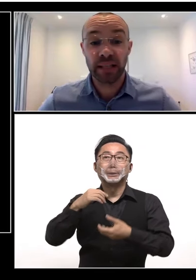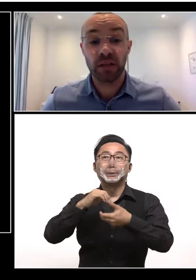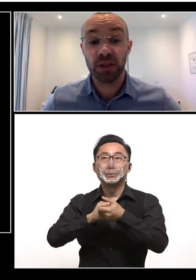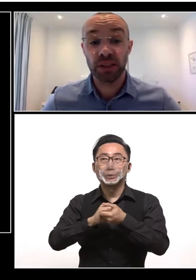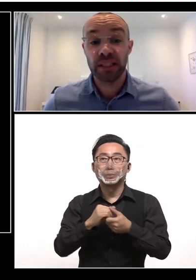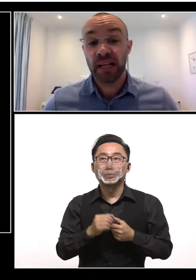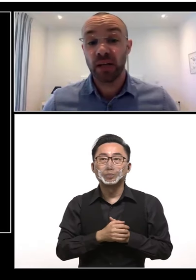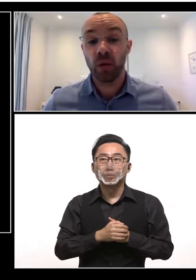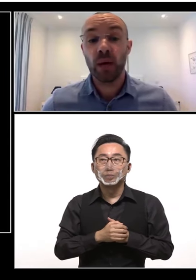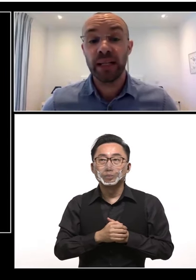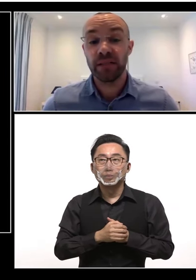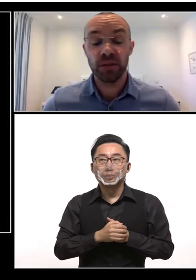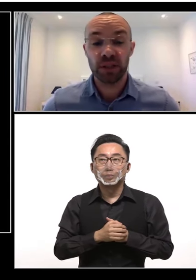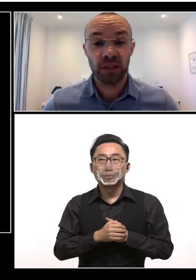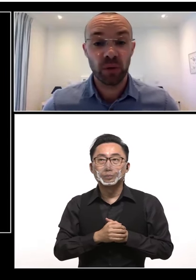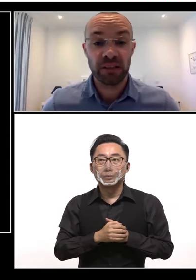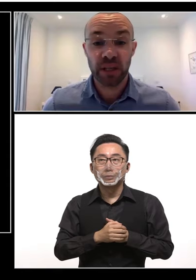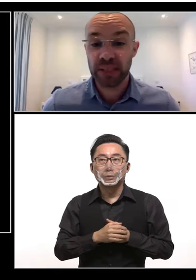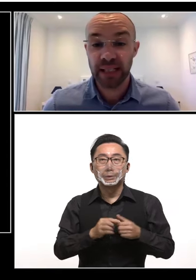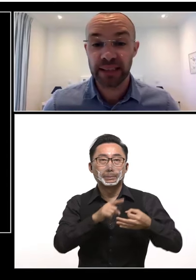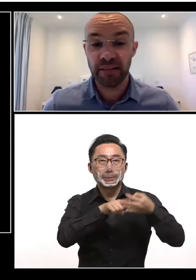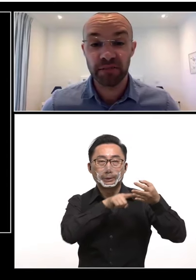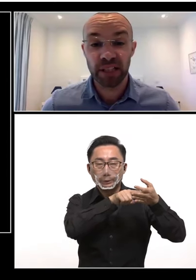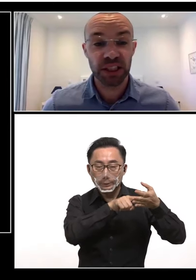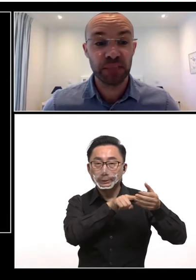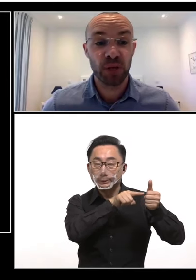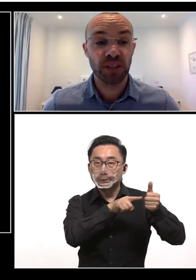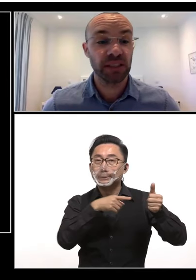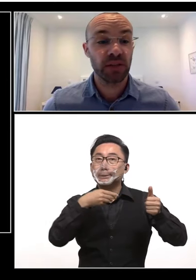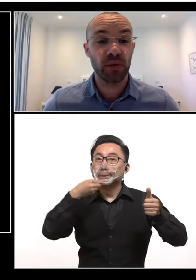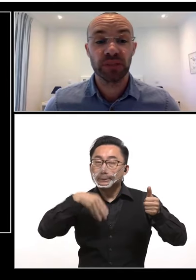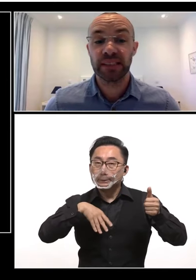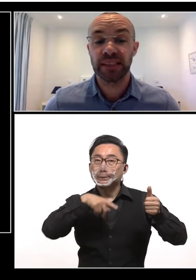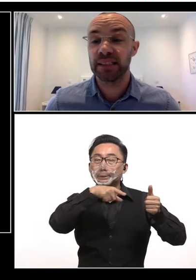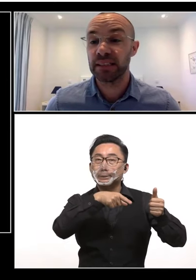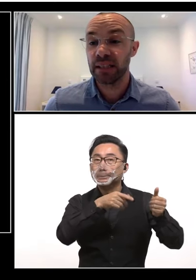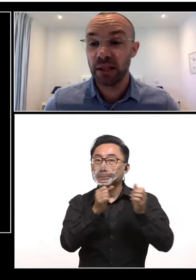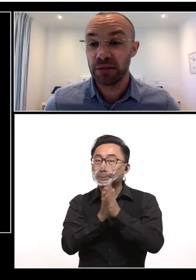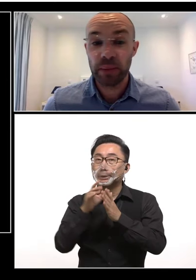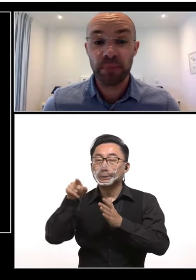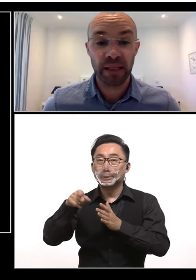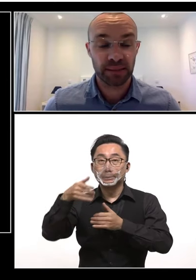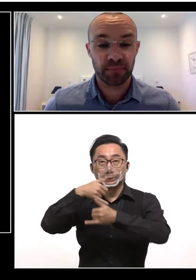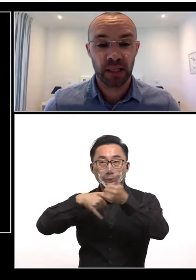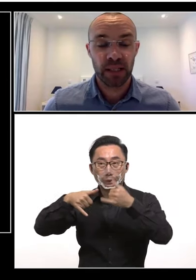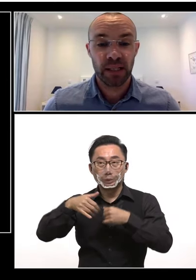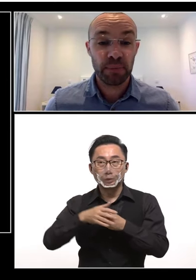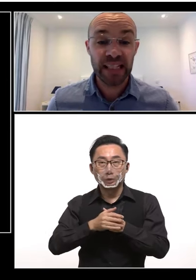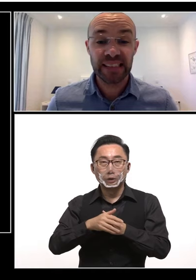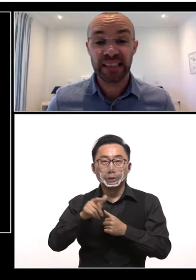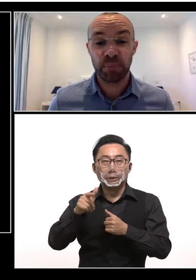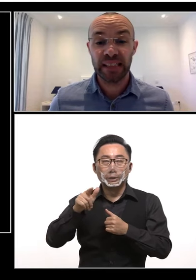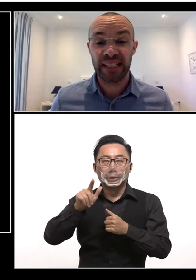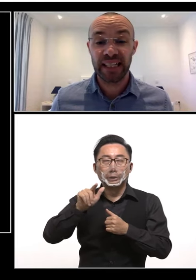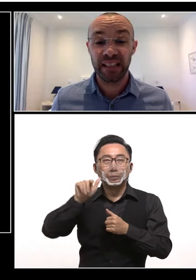that conjures an Orwellian future where a totalitarian regime monitors the thoughts of its citizens through implants. The play